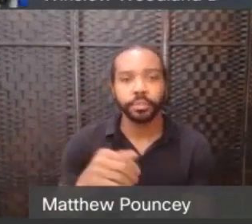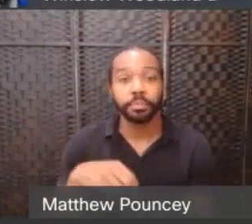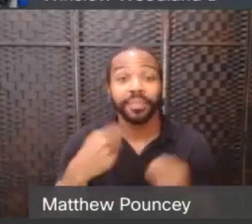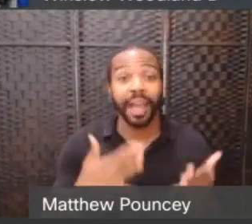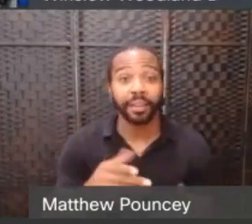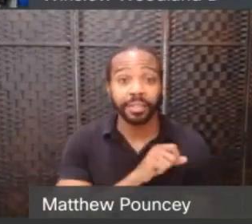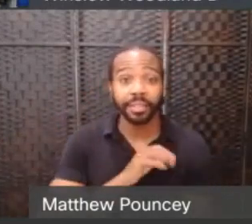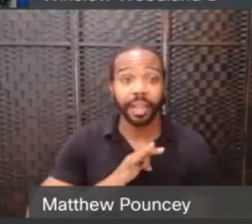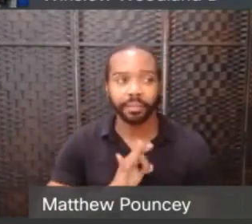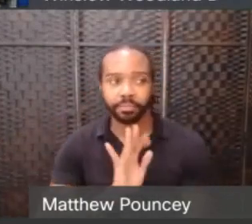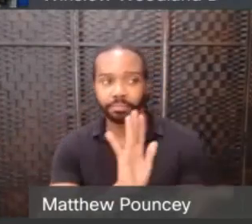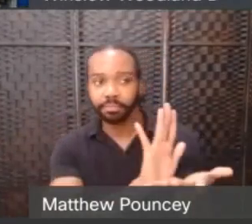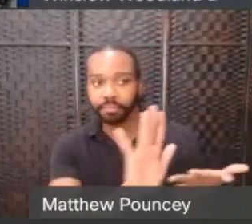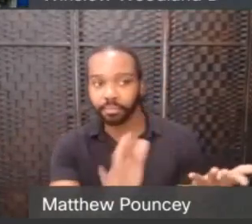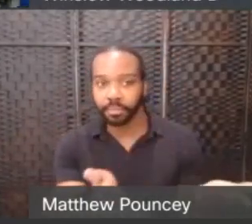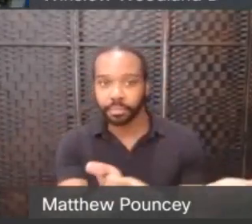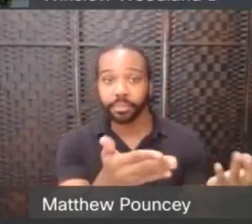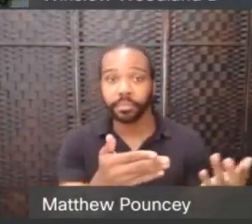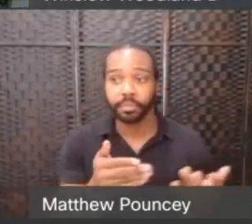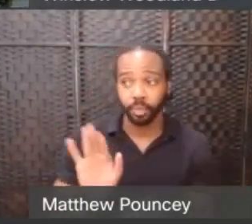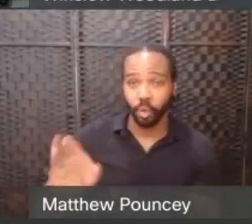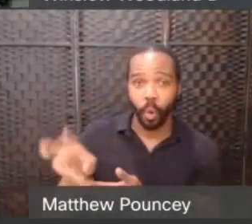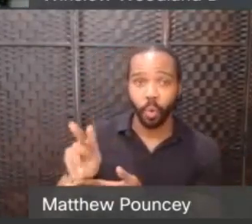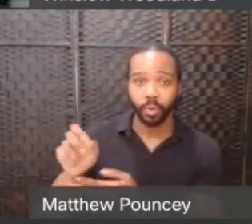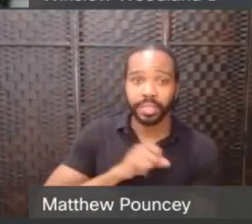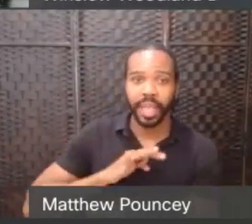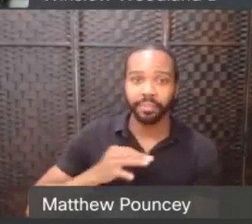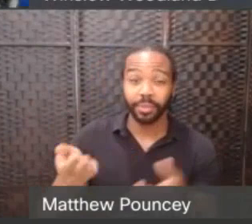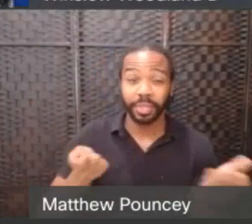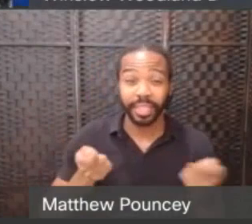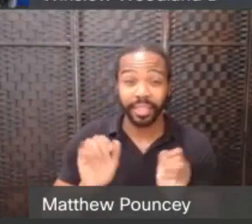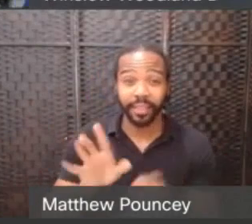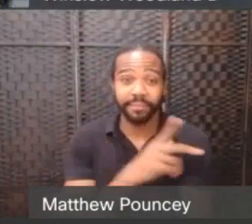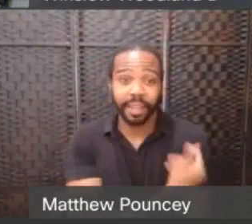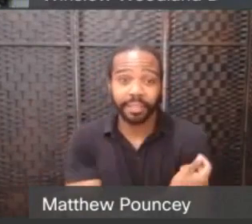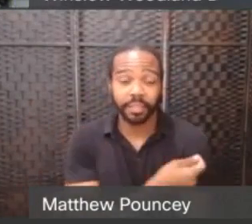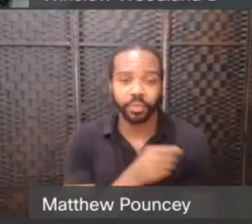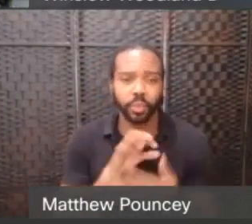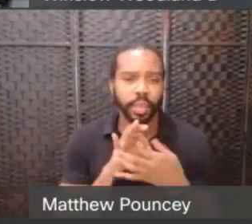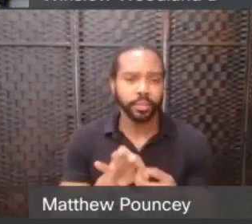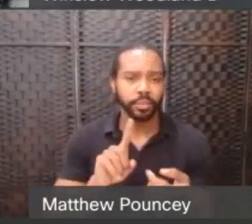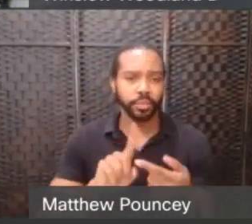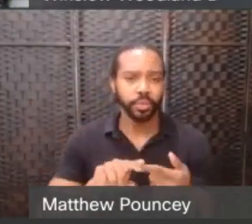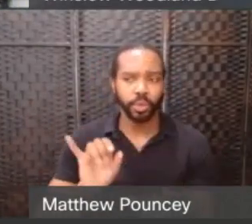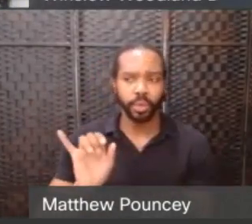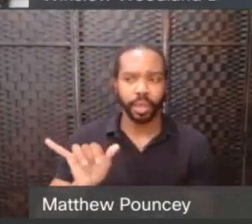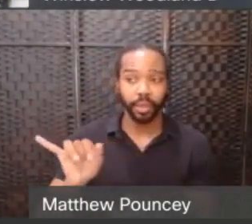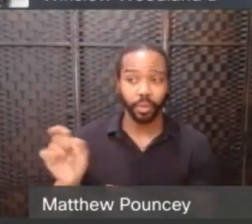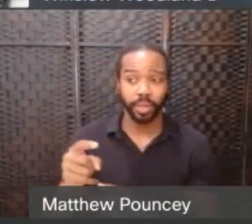staff to get vaccinated? With regard to the first part of the